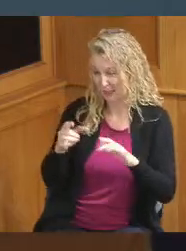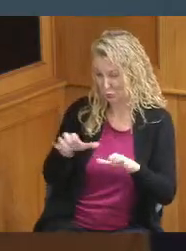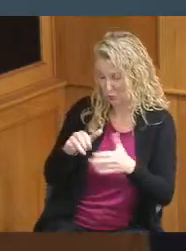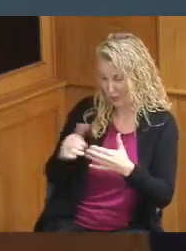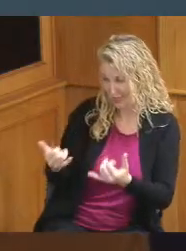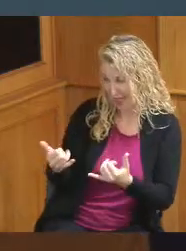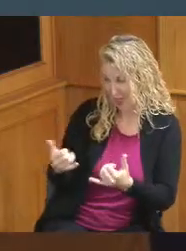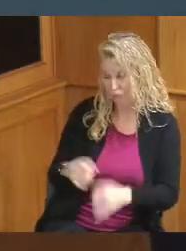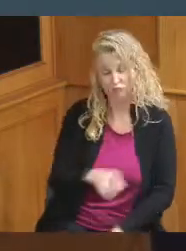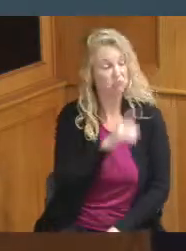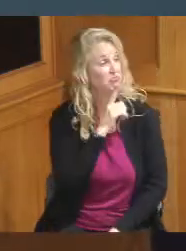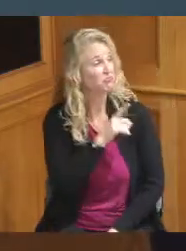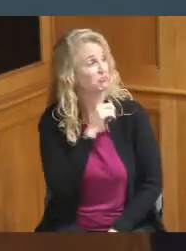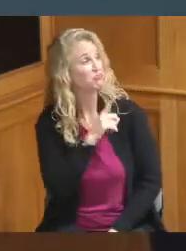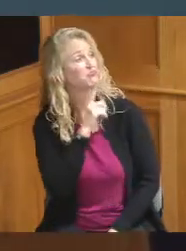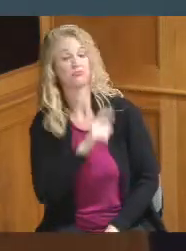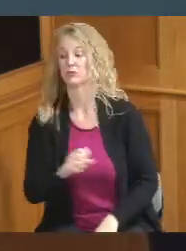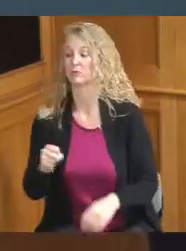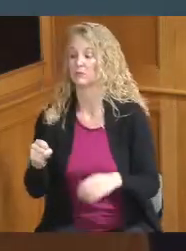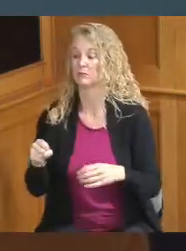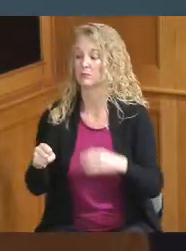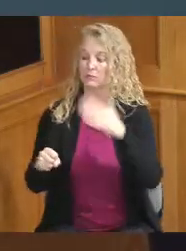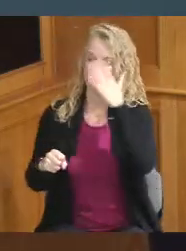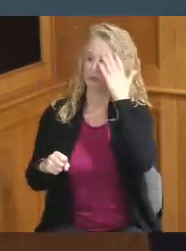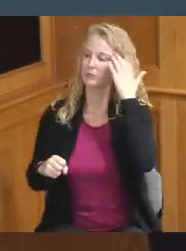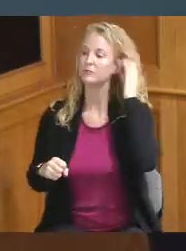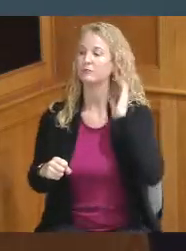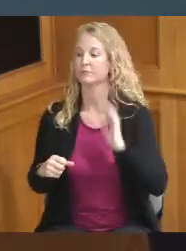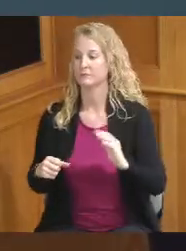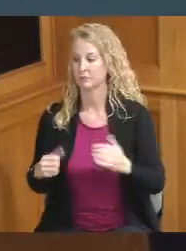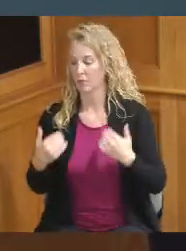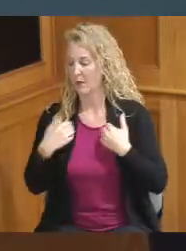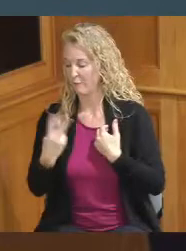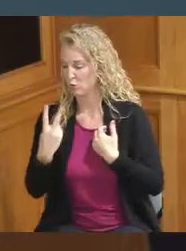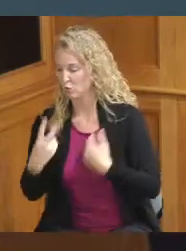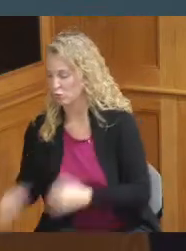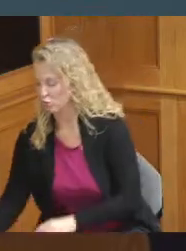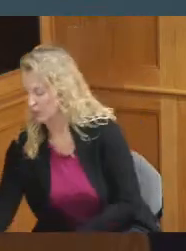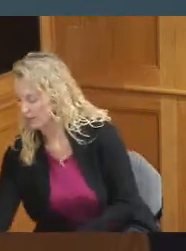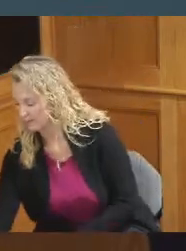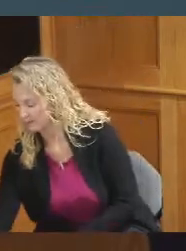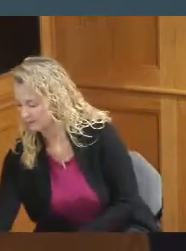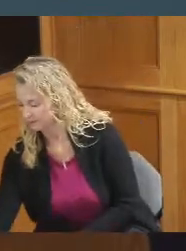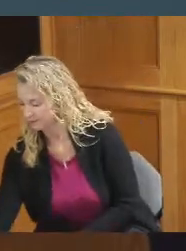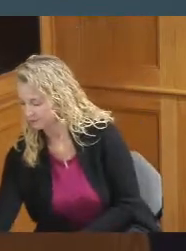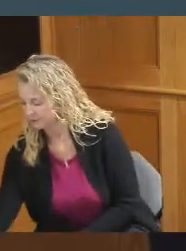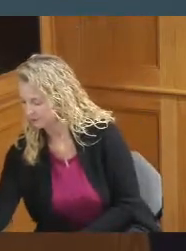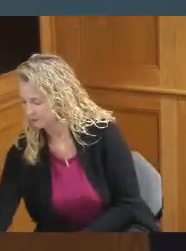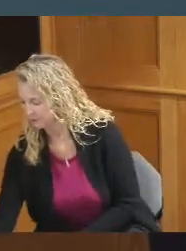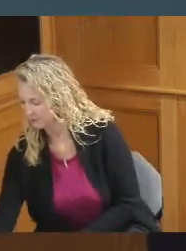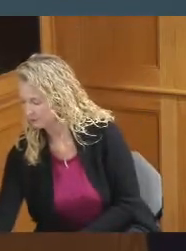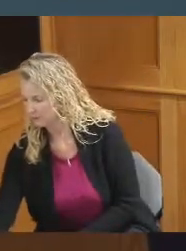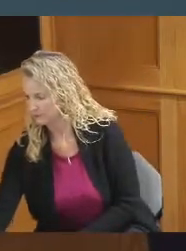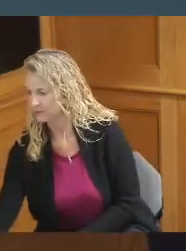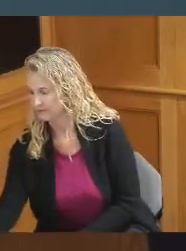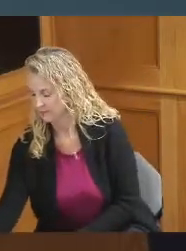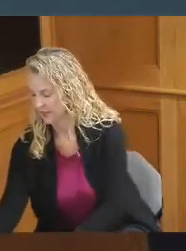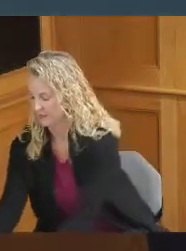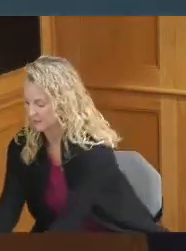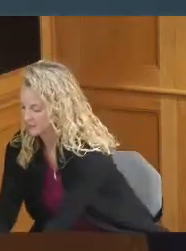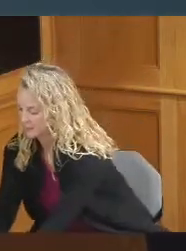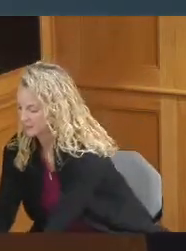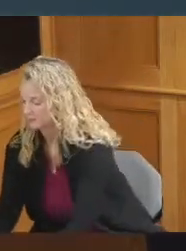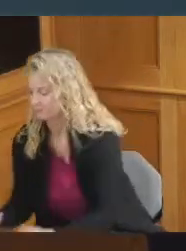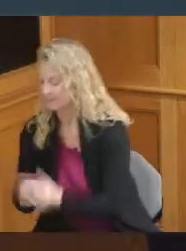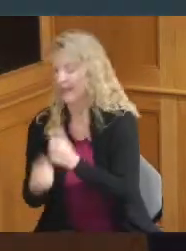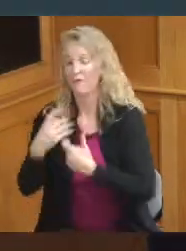Sure. Yeah, I'm going to go to these bye leaves. Yeah, we have two appointments, and we want to thank everyone who volunteers to be